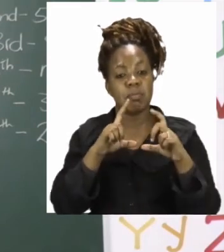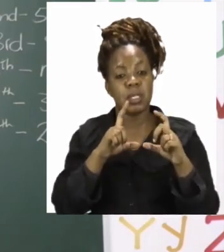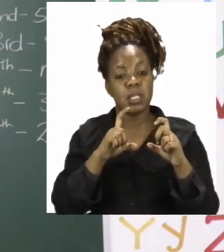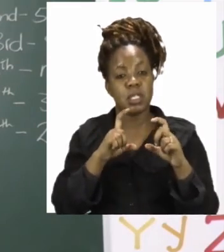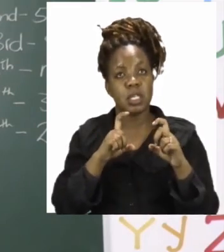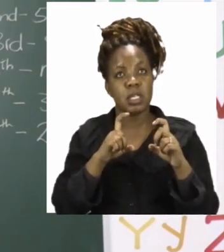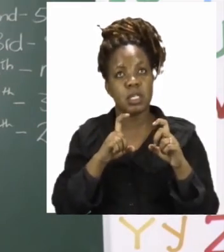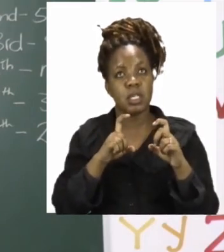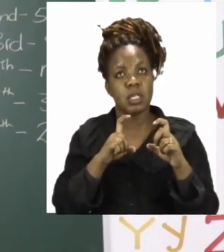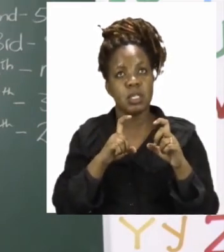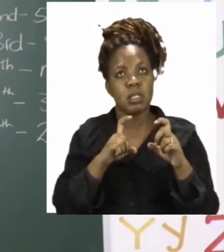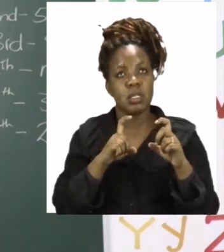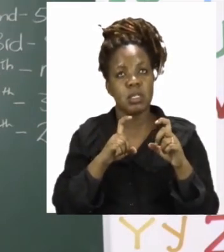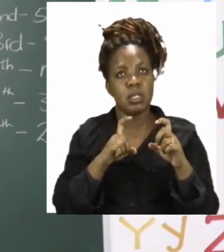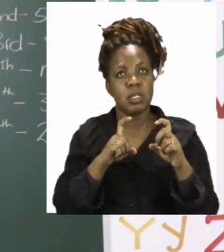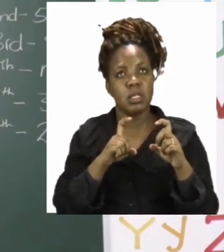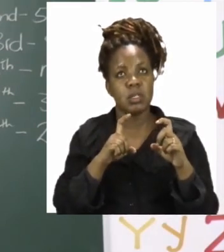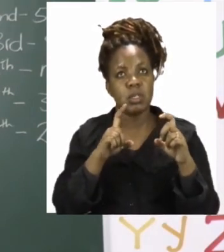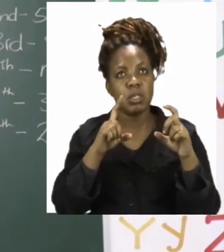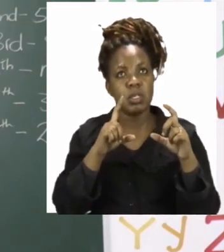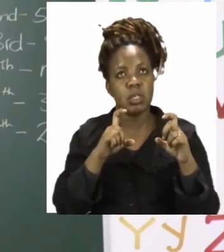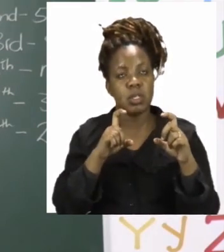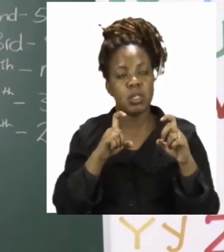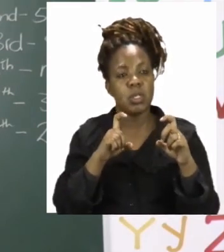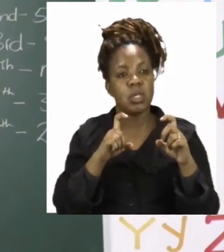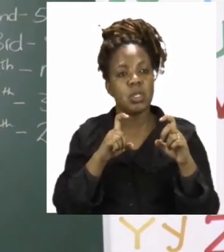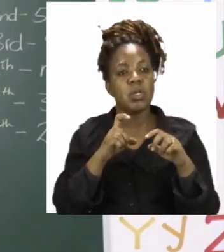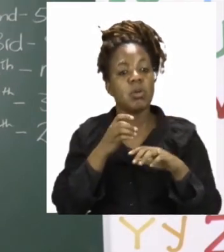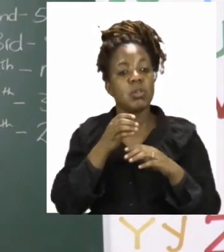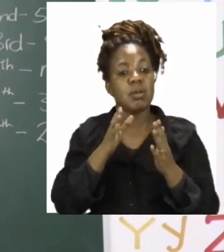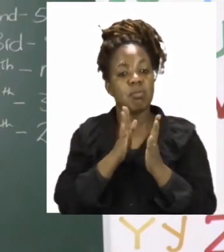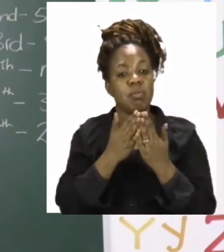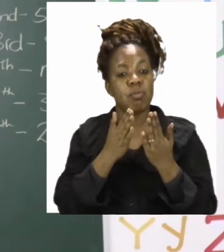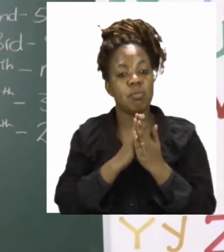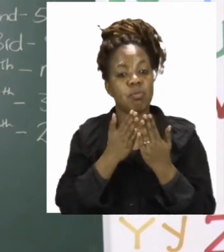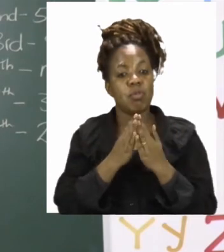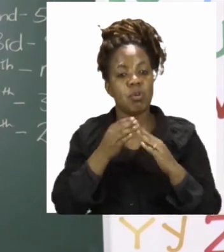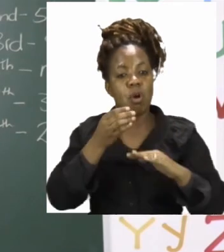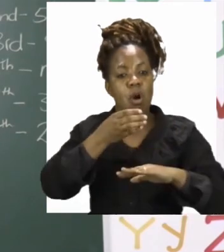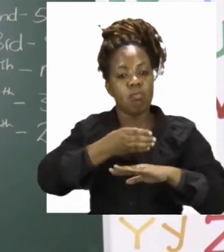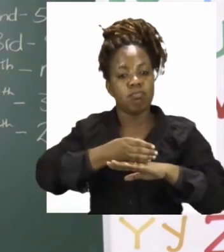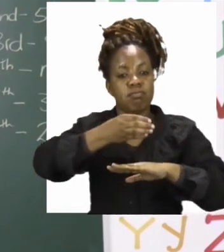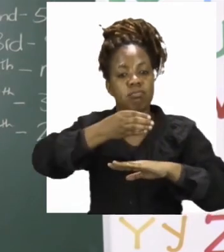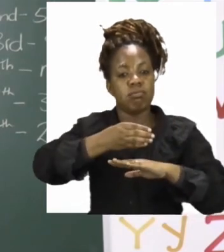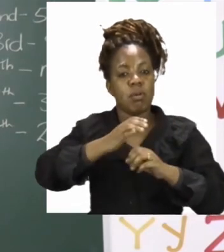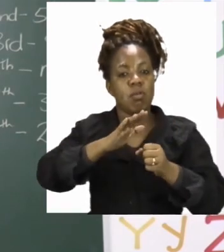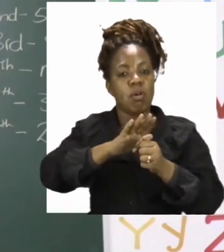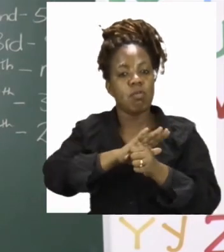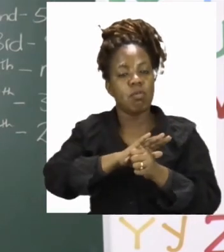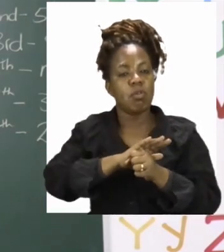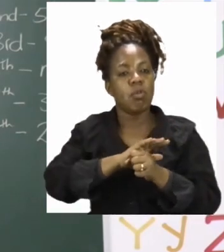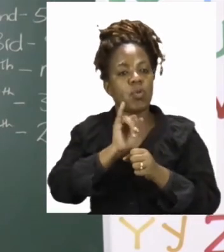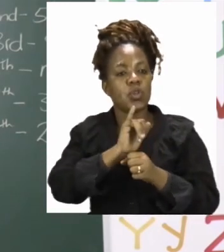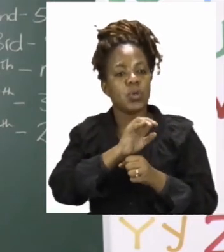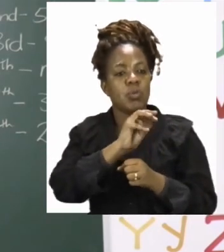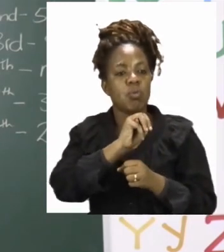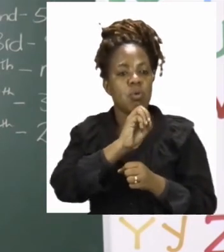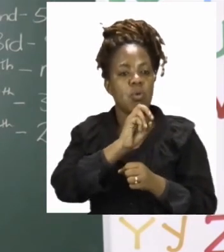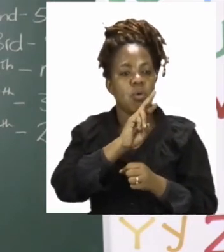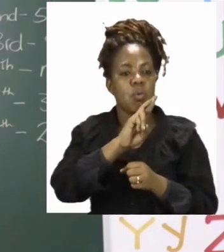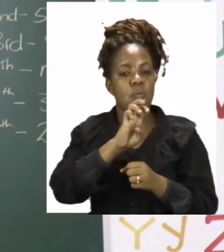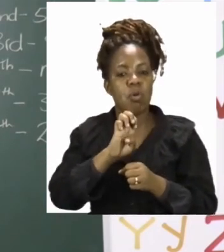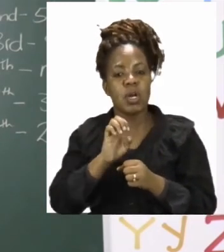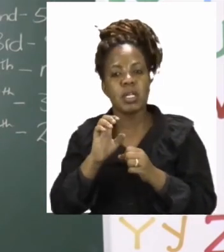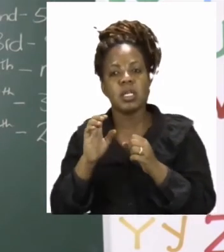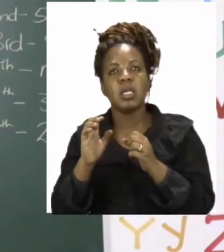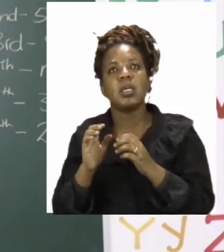1 liter you have in your jug in your booklet? If it is more, can you circle the